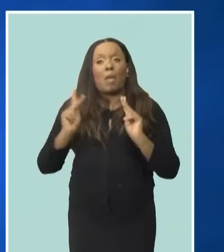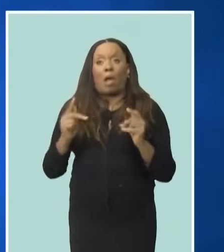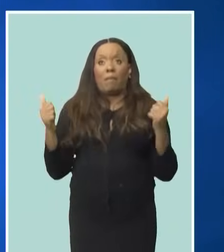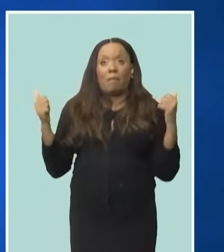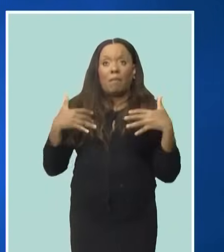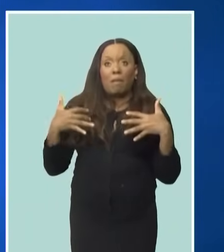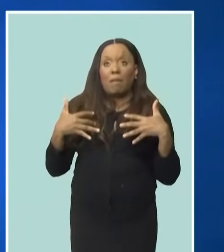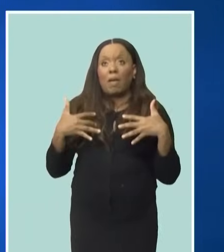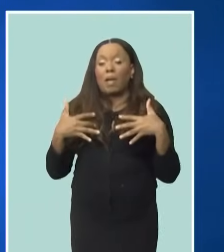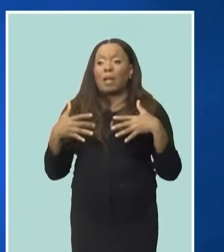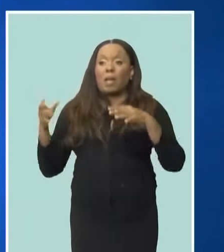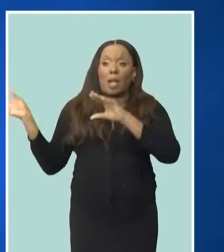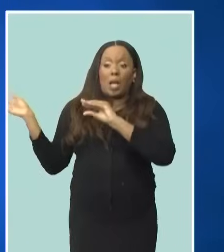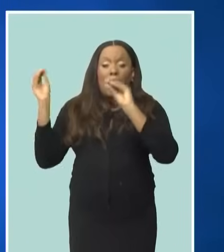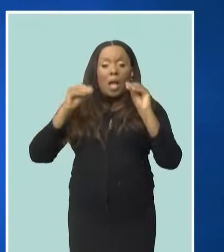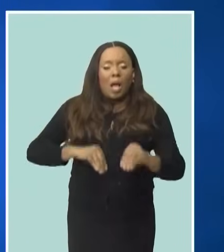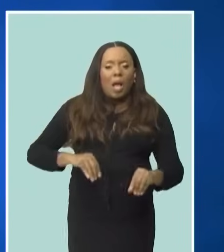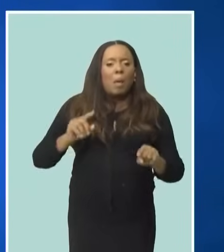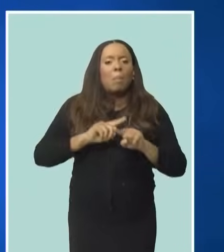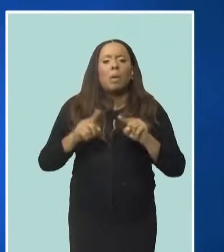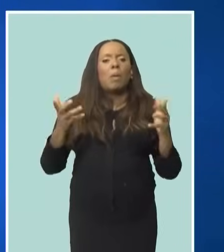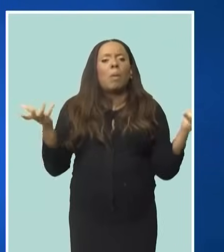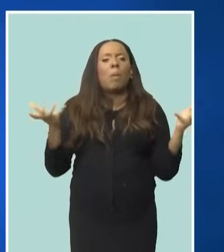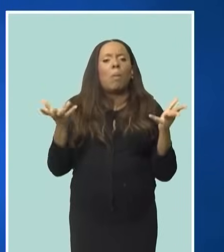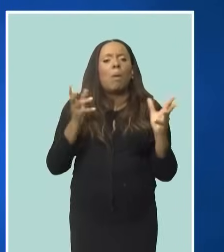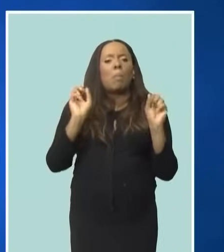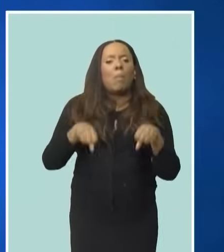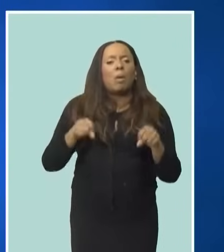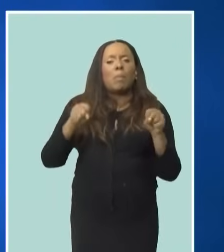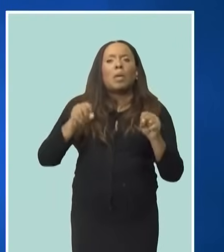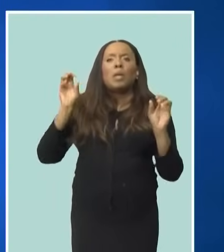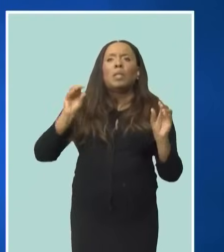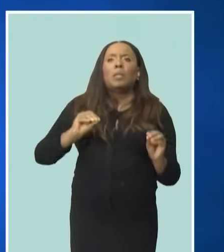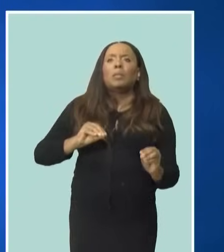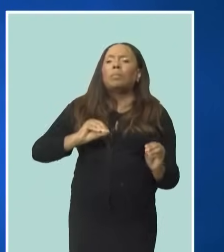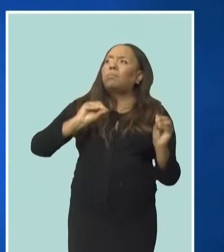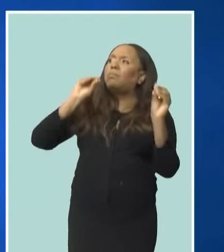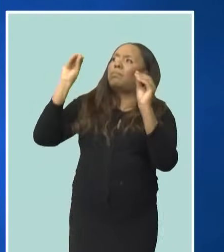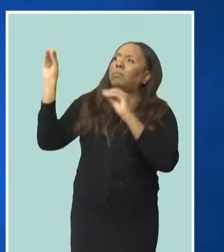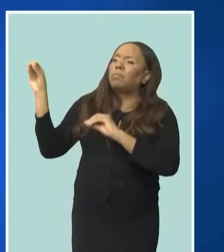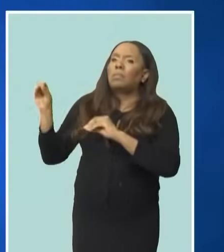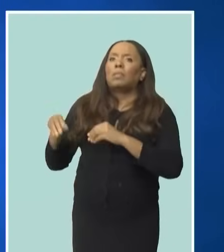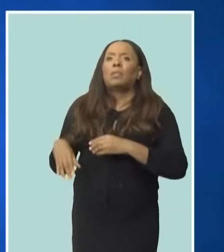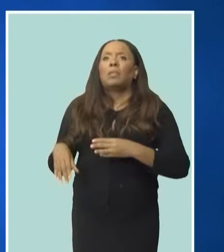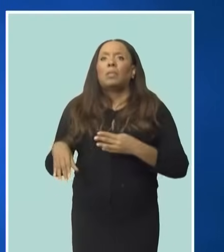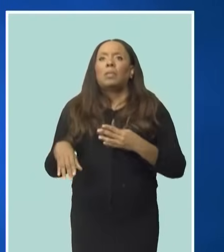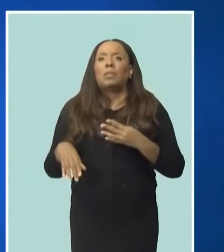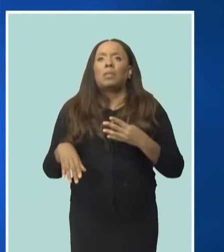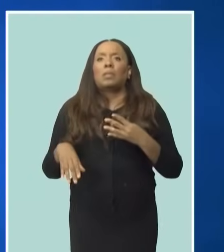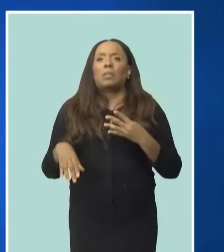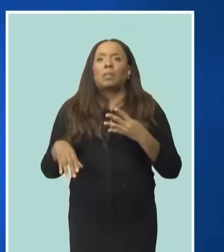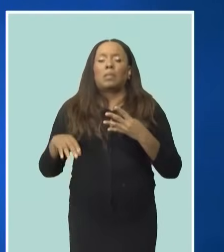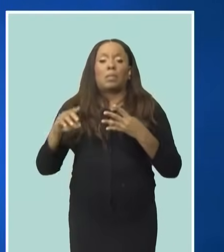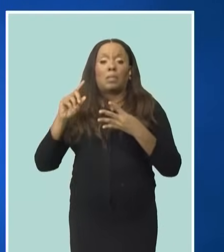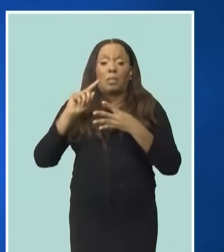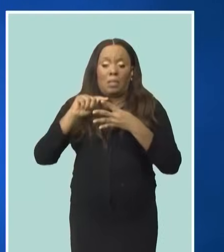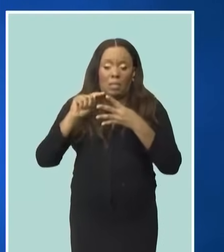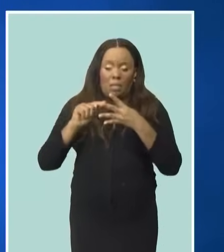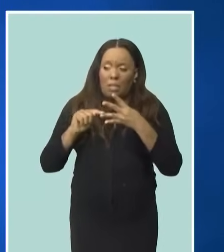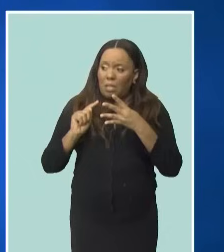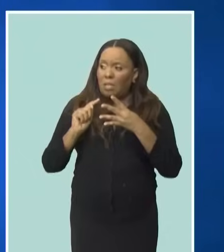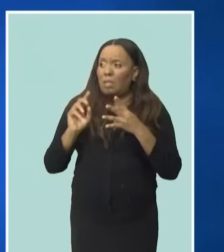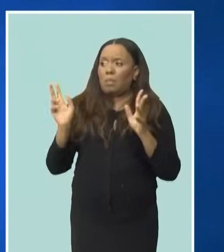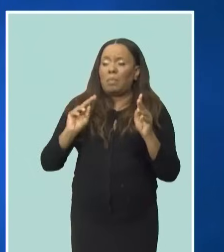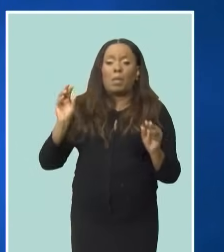for Barbadians to go over to, you said the four countries, Belize, Dominica, and St. Vincent. What about that? Yeah,